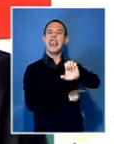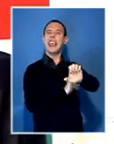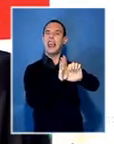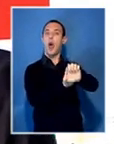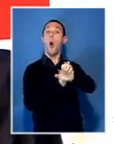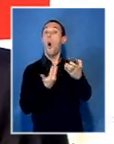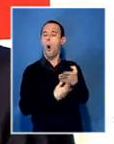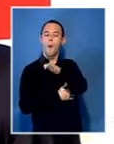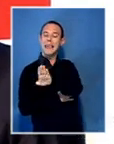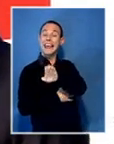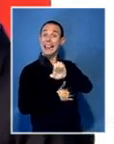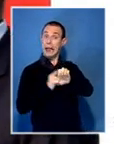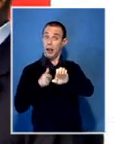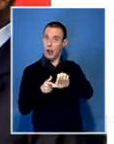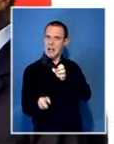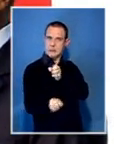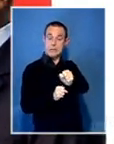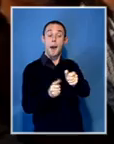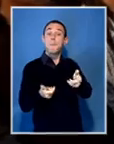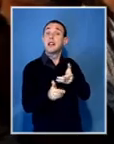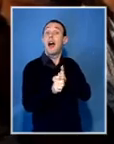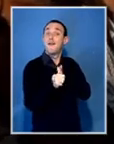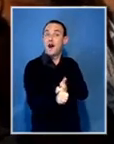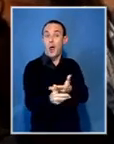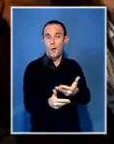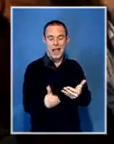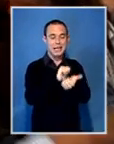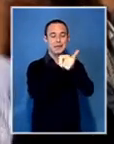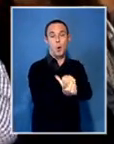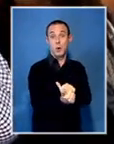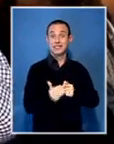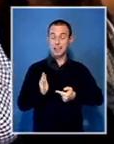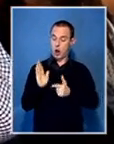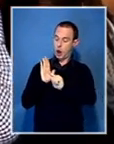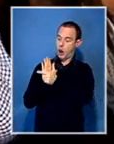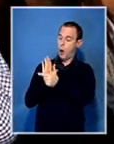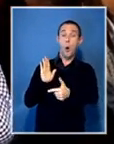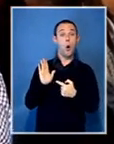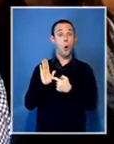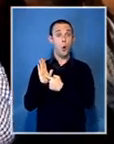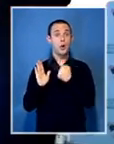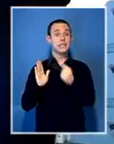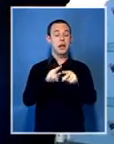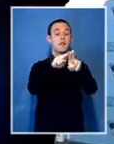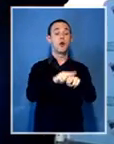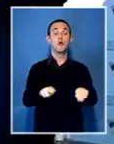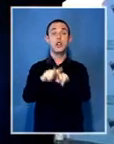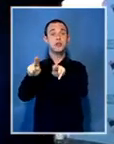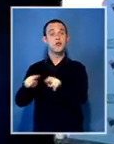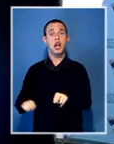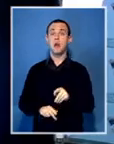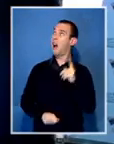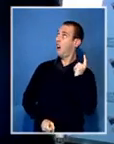Economic Empowerment Act in the sports context. This was legislation aimed at forcing those federations reluctant to